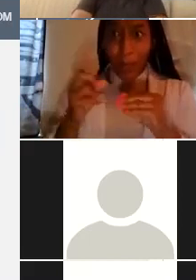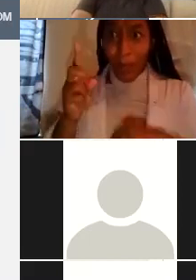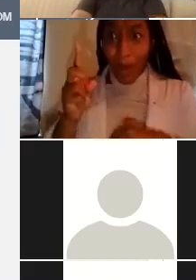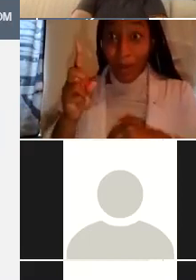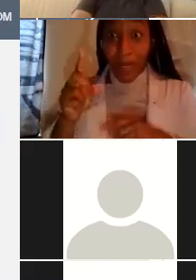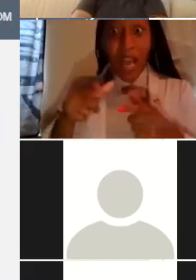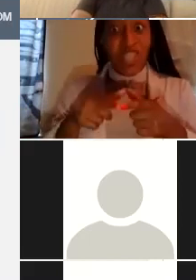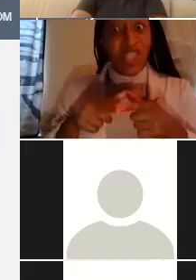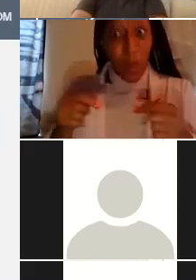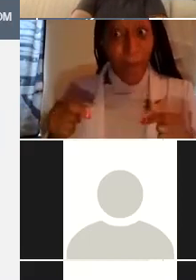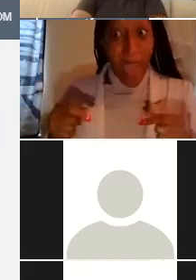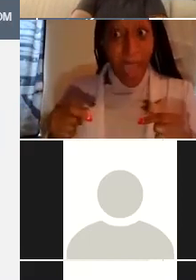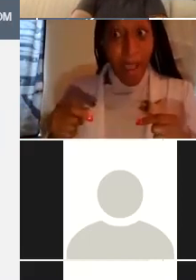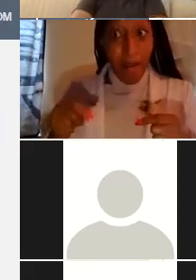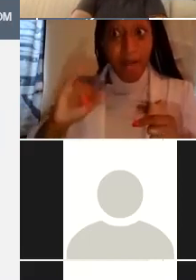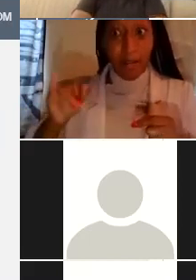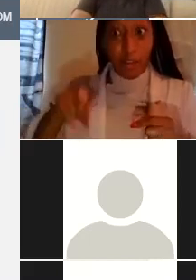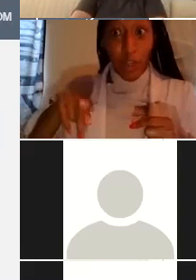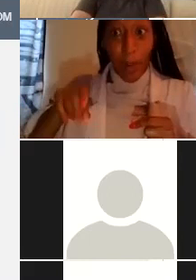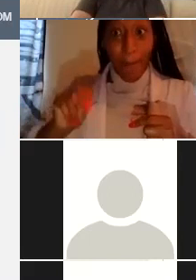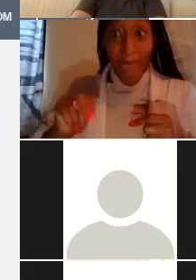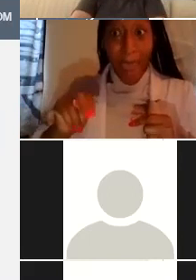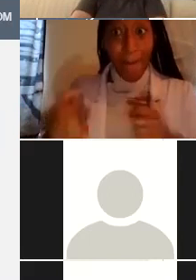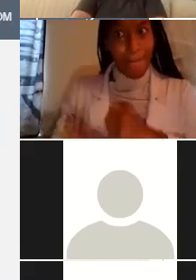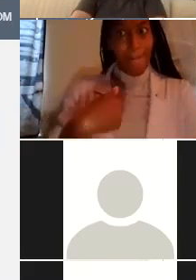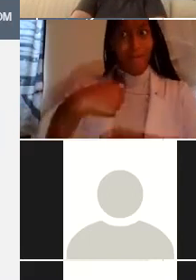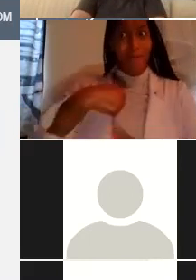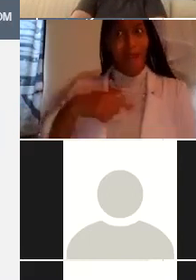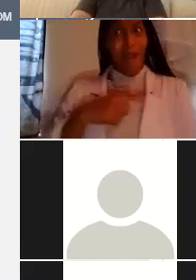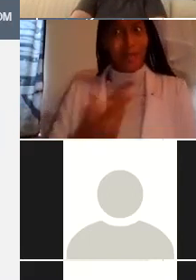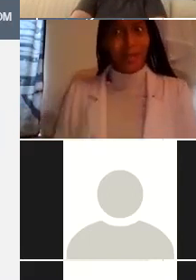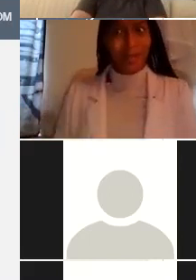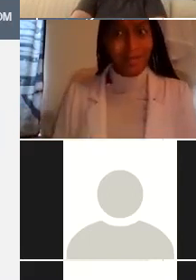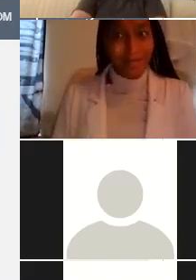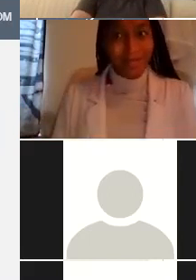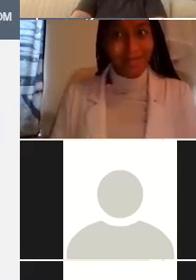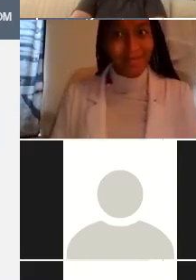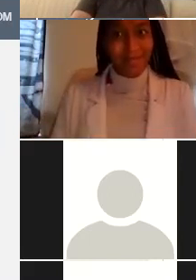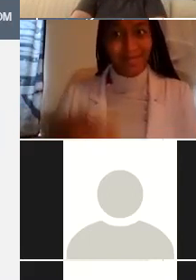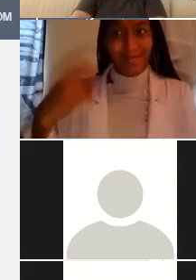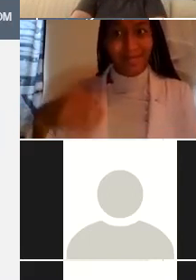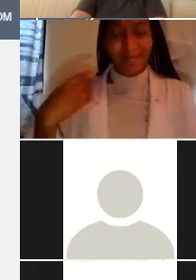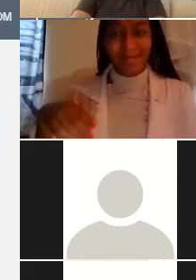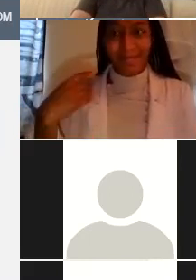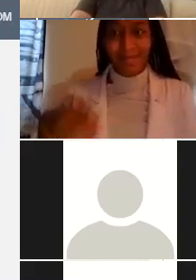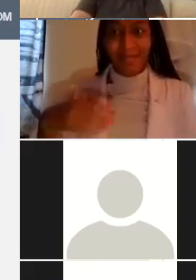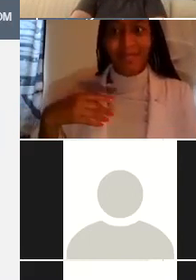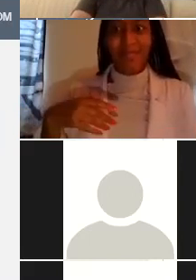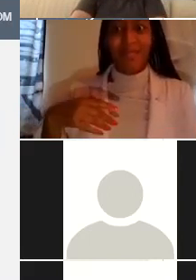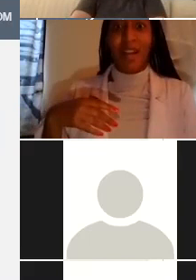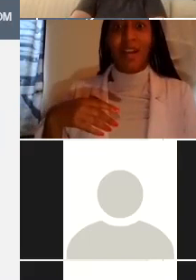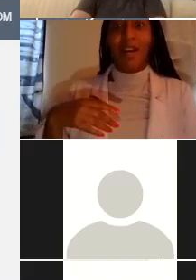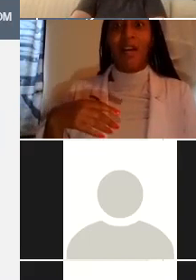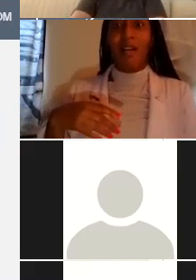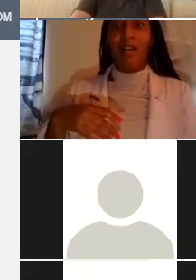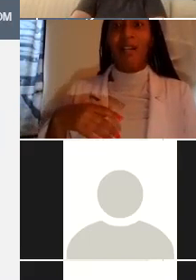not too bad compared to how much, you know, they're beating other countries, but